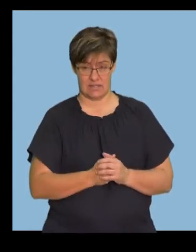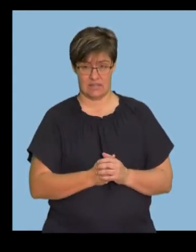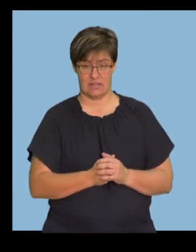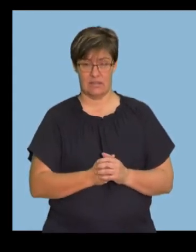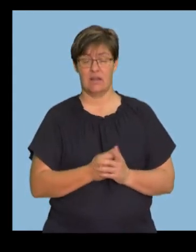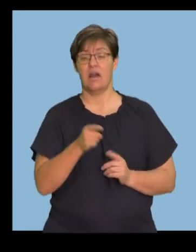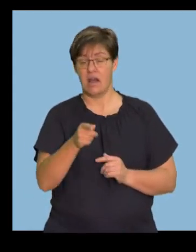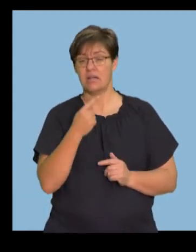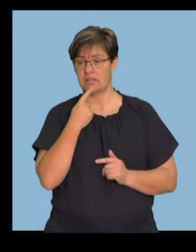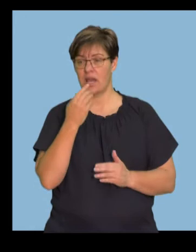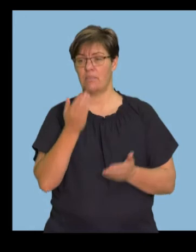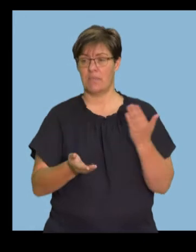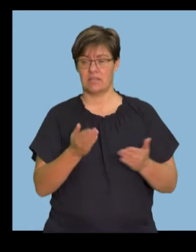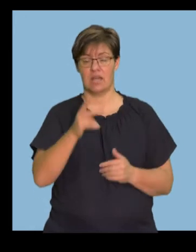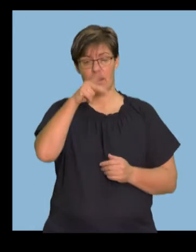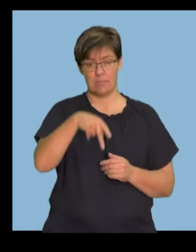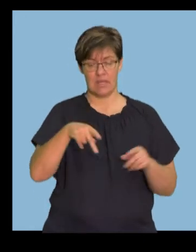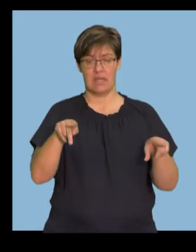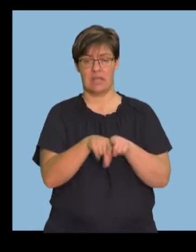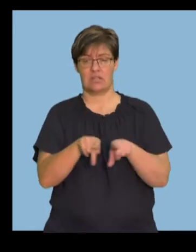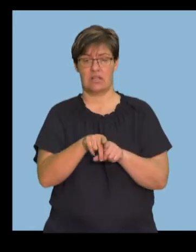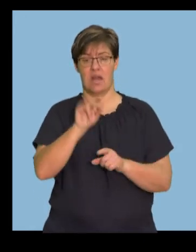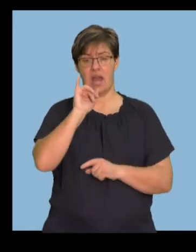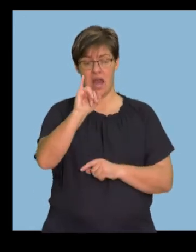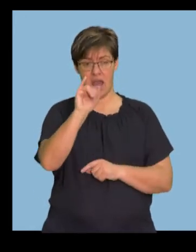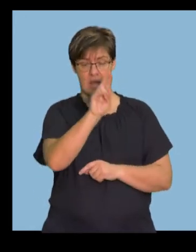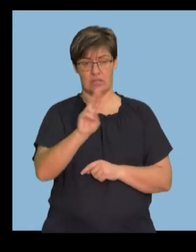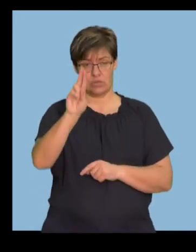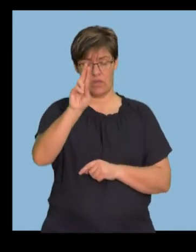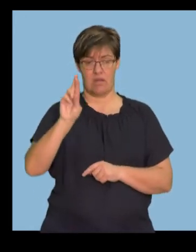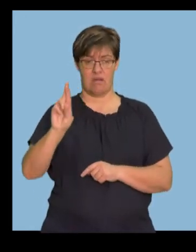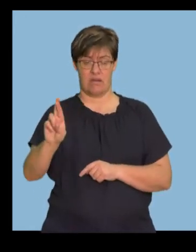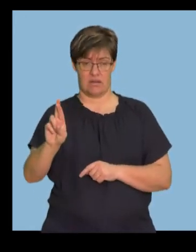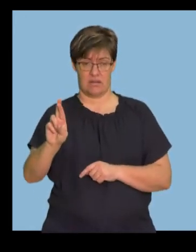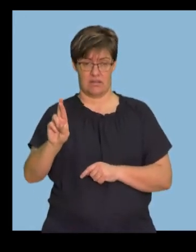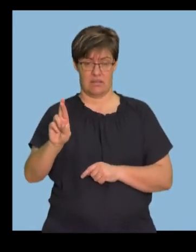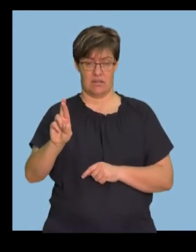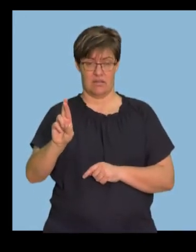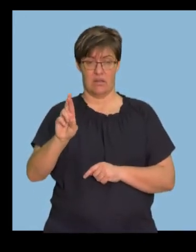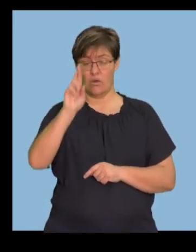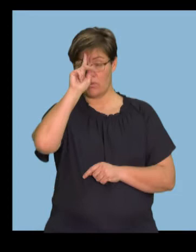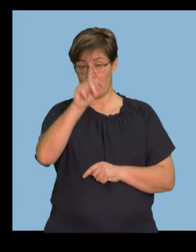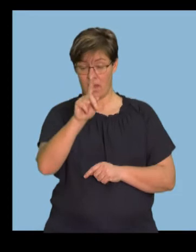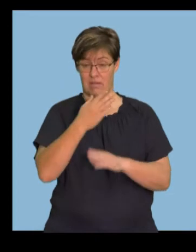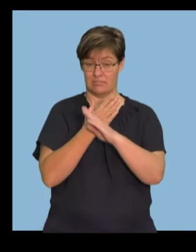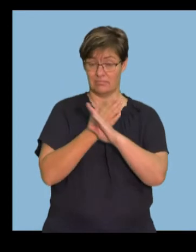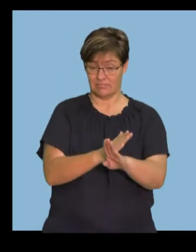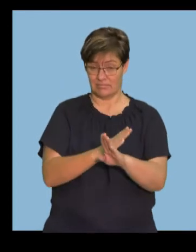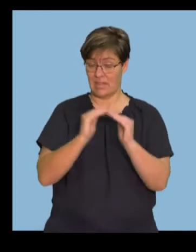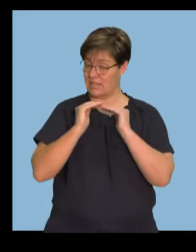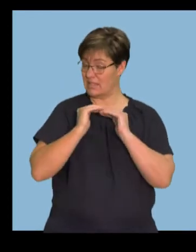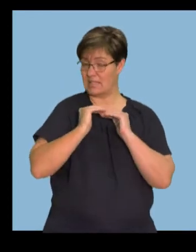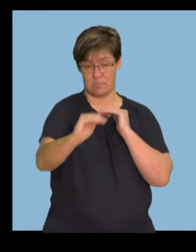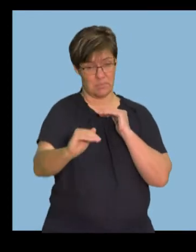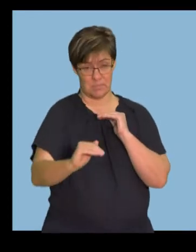Again, this is based on the equation P is equals to I squared R, okay? Remember, the